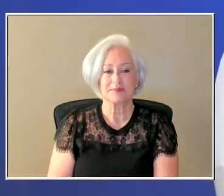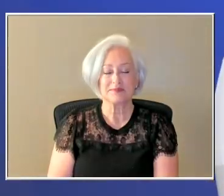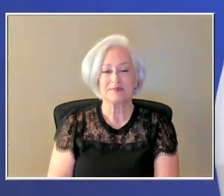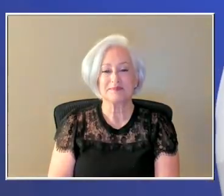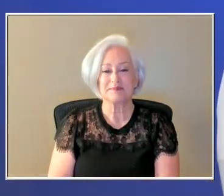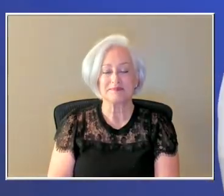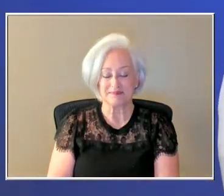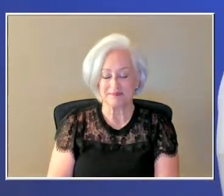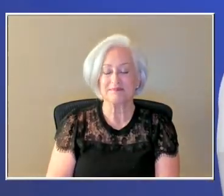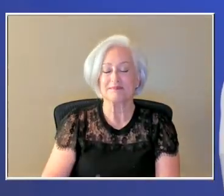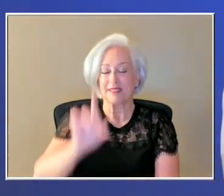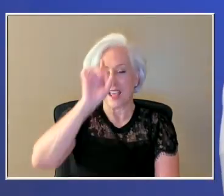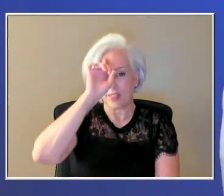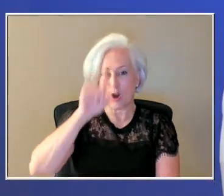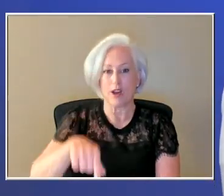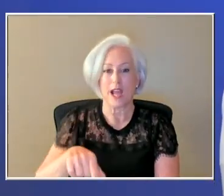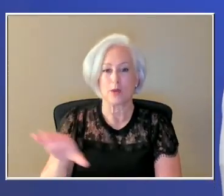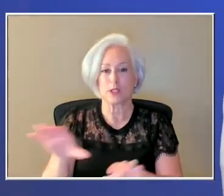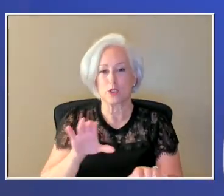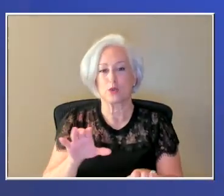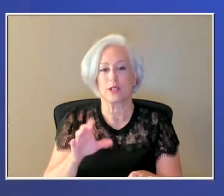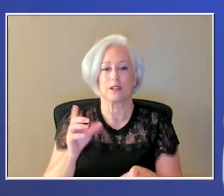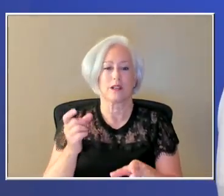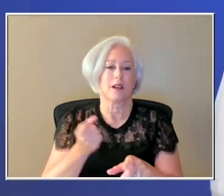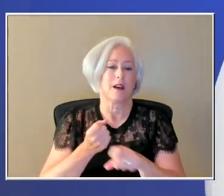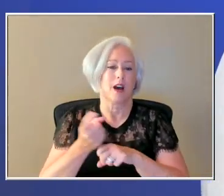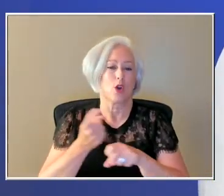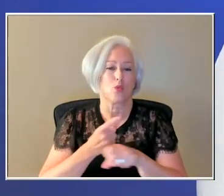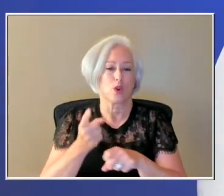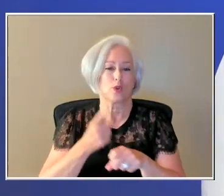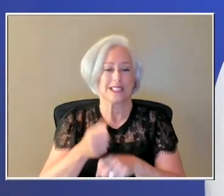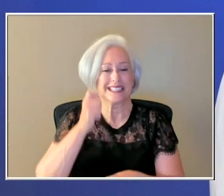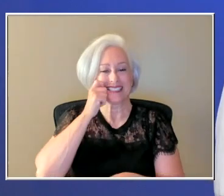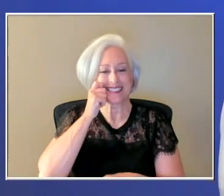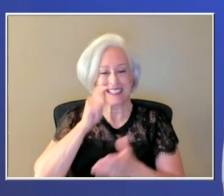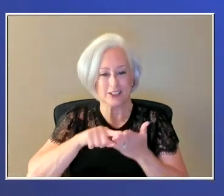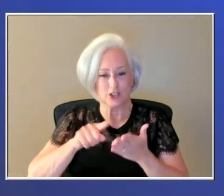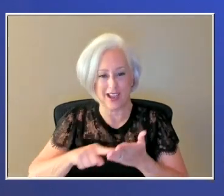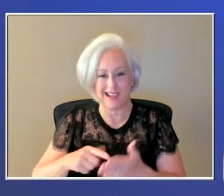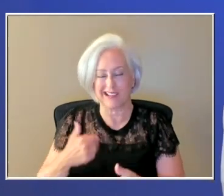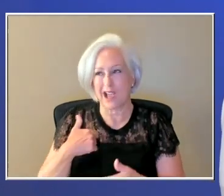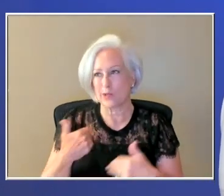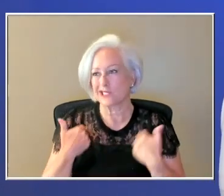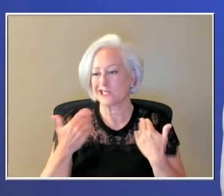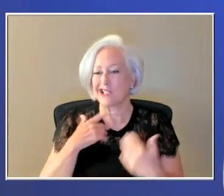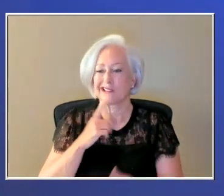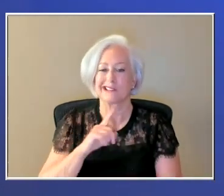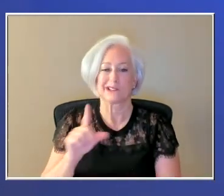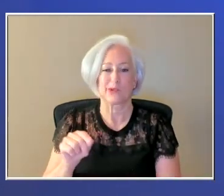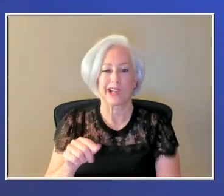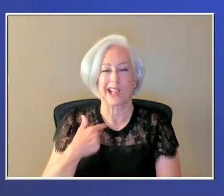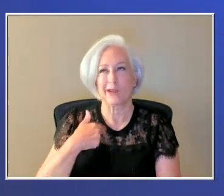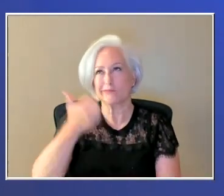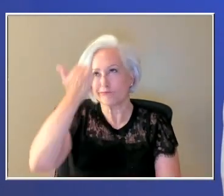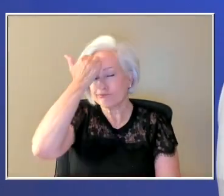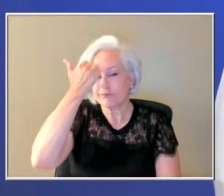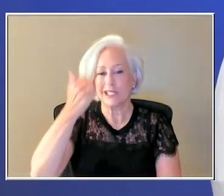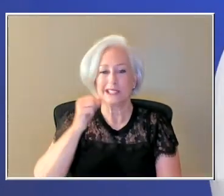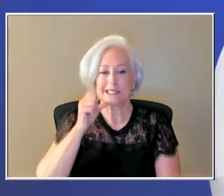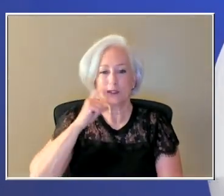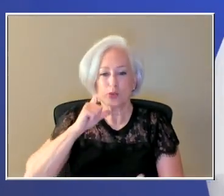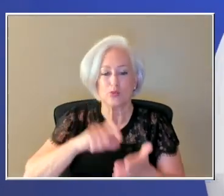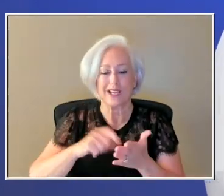I was going through a routine skin check, and at the time I was in my young 20s. I was too young and dumb to really even recognize